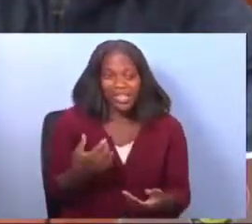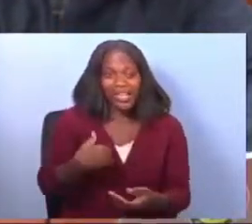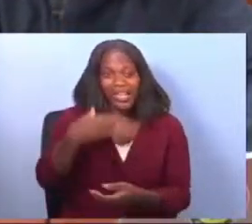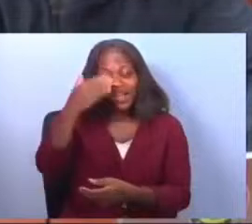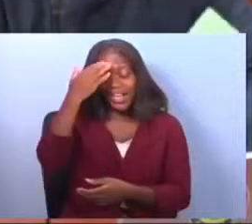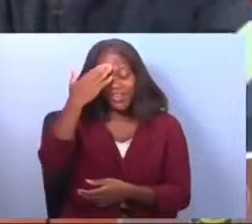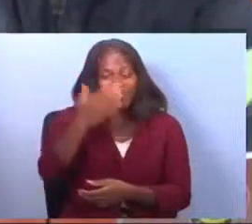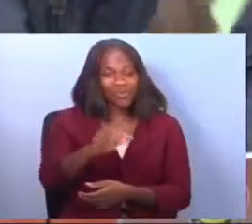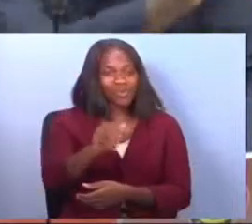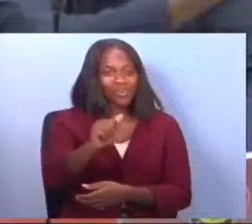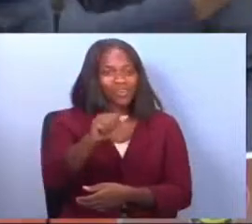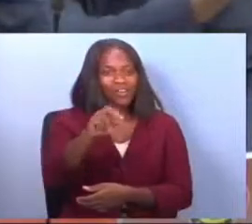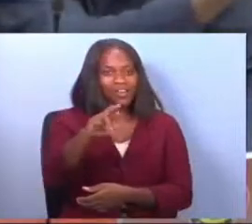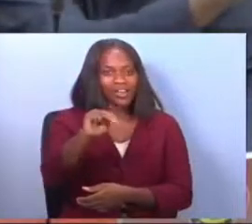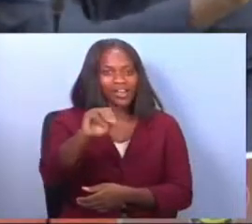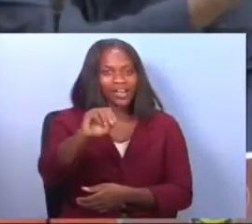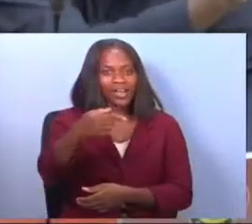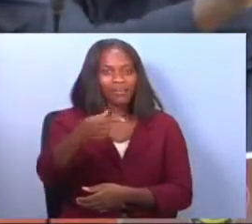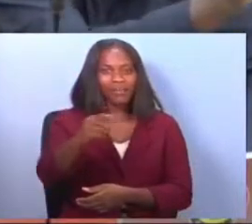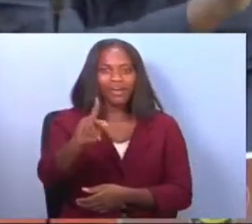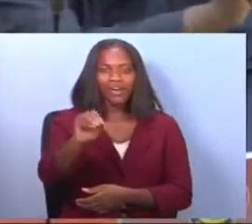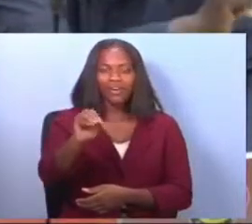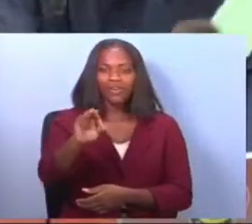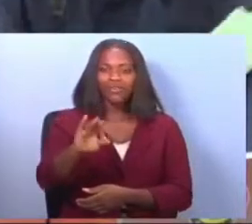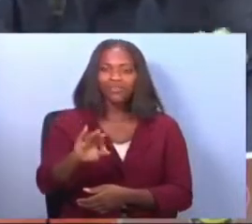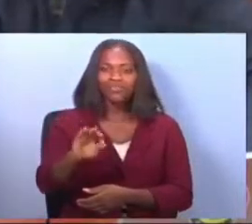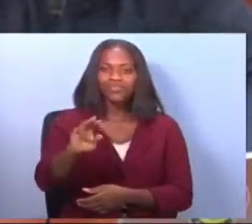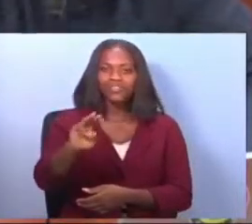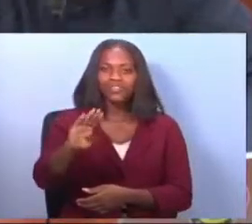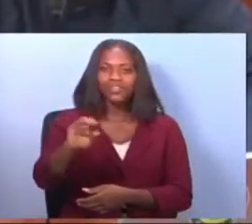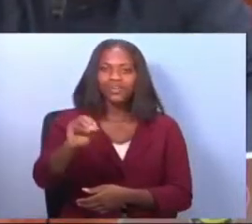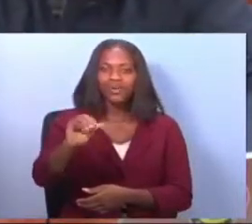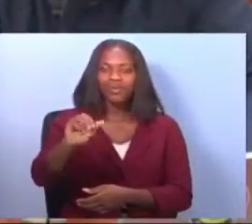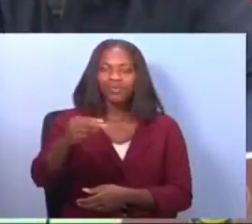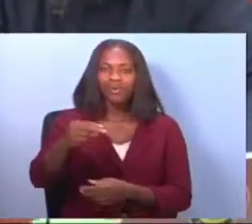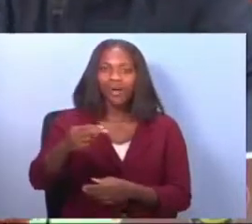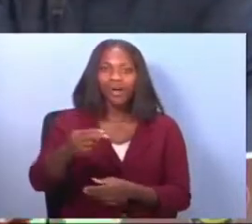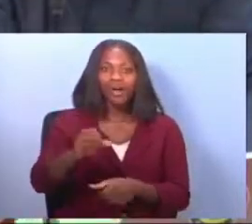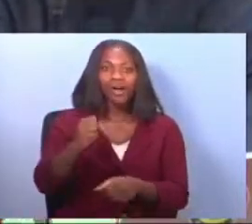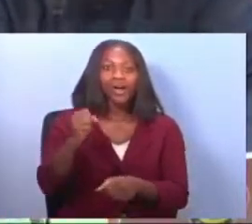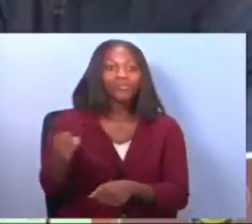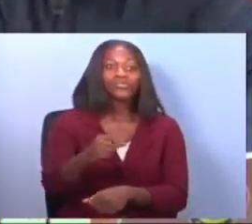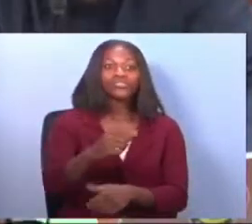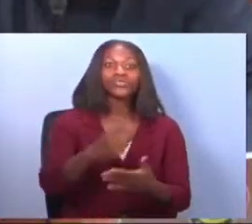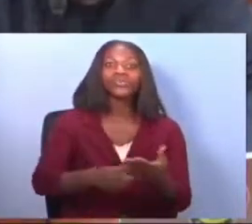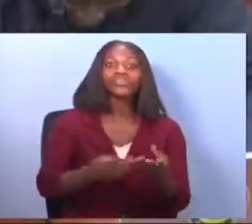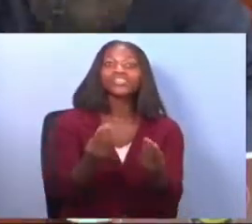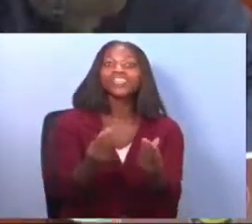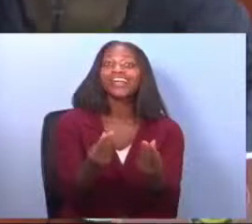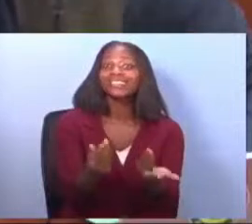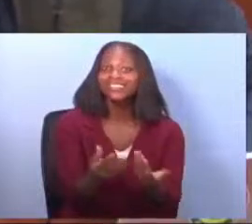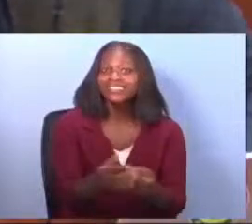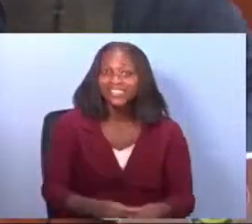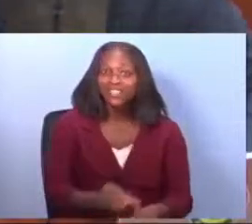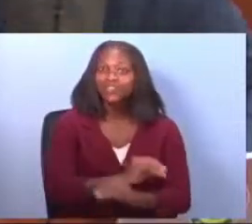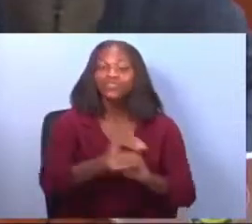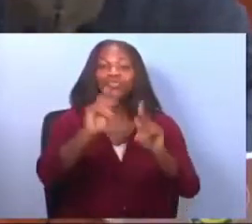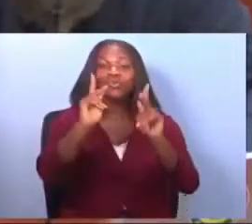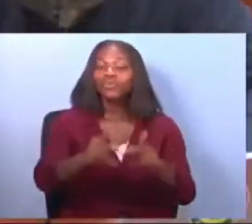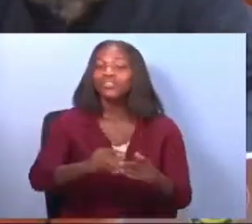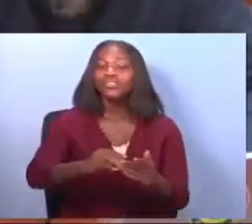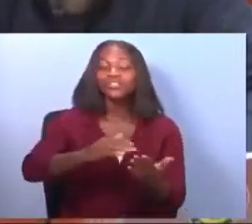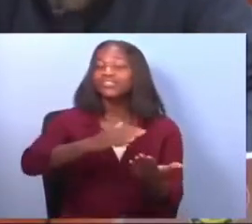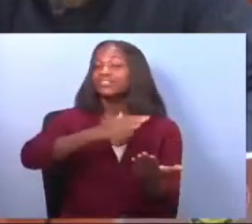Ama Kofi Boa is going to land. Yeah, you are going to land. Are you scared? Nobody will stop it. If